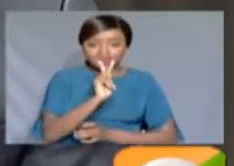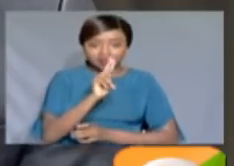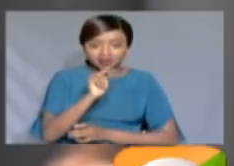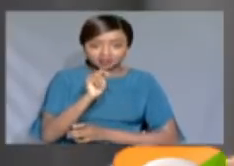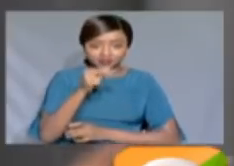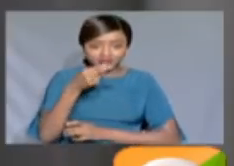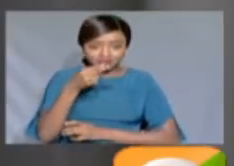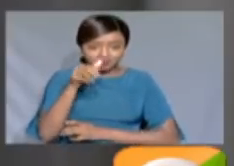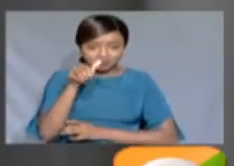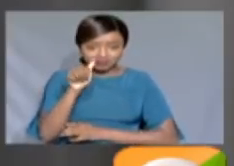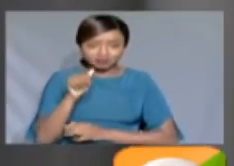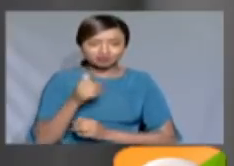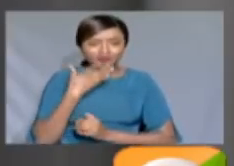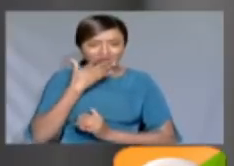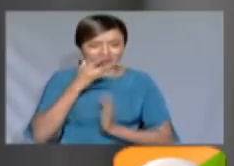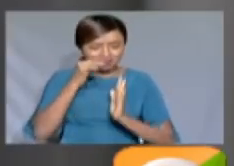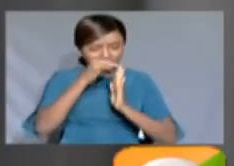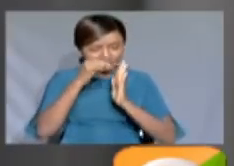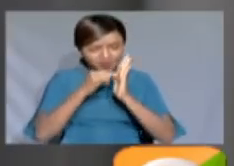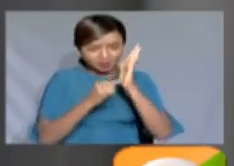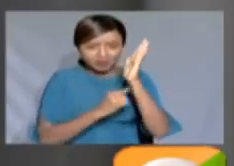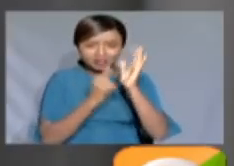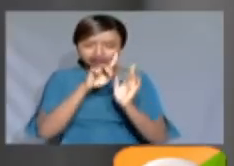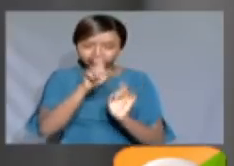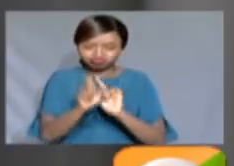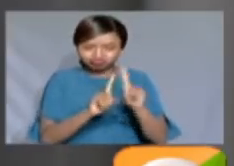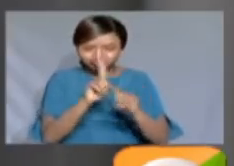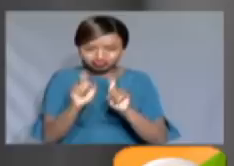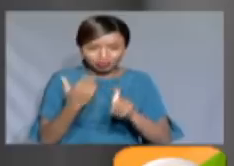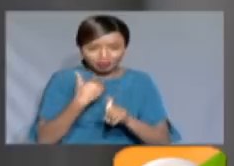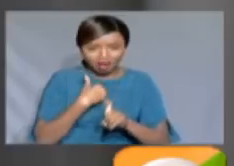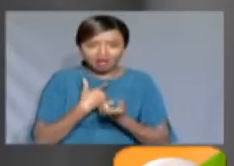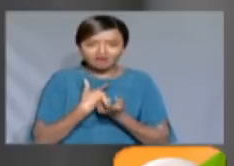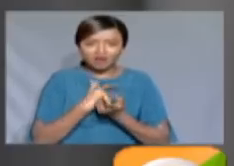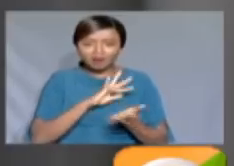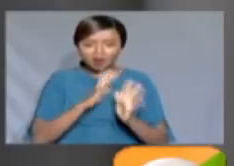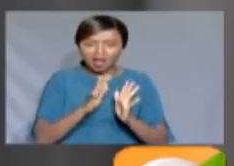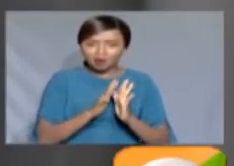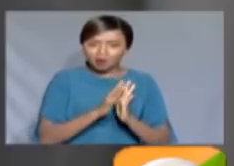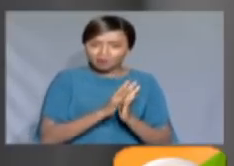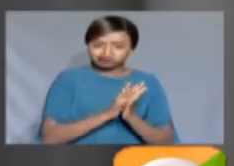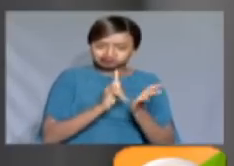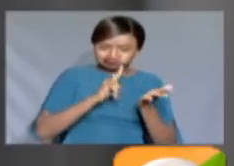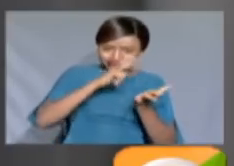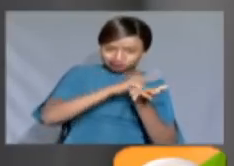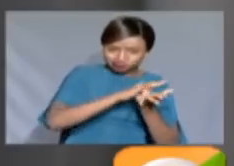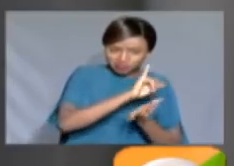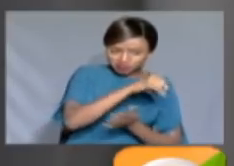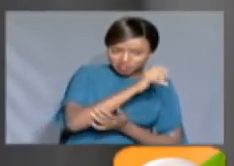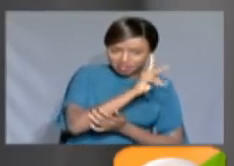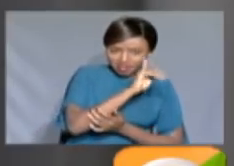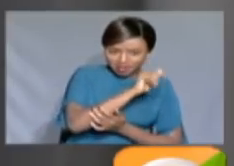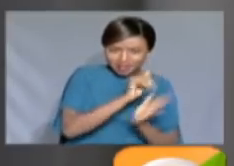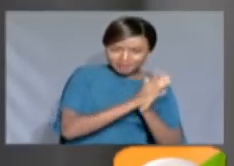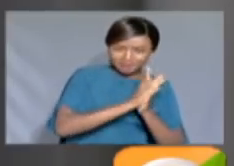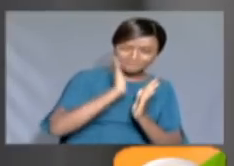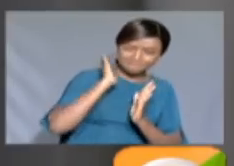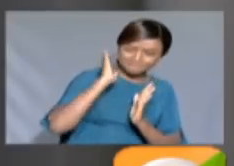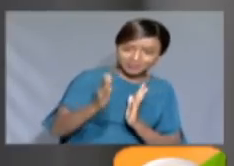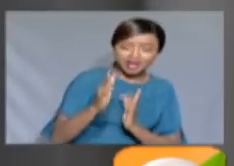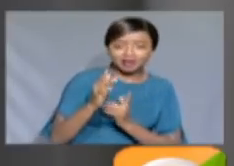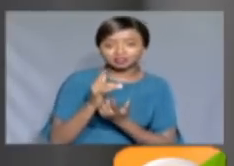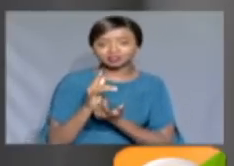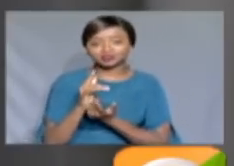Authority to answer all those questions about the expressway, JKIA expressway, and the